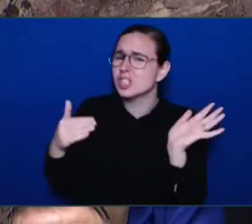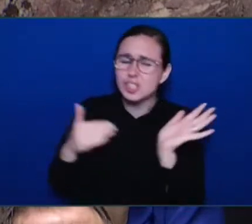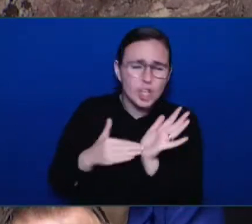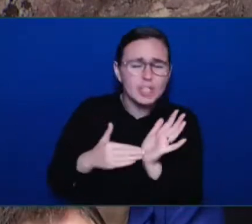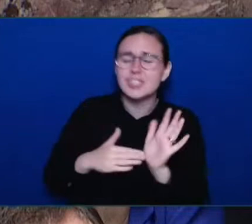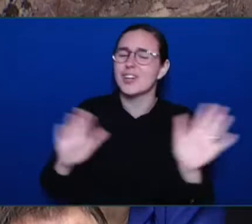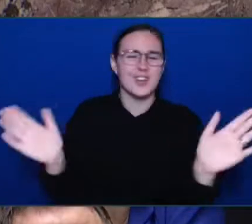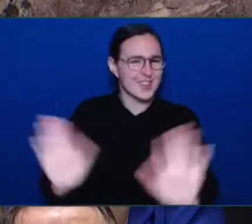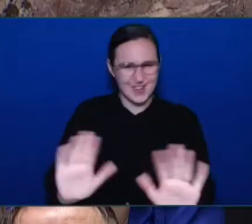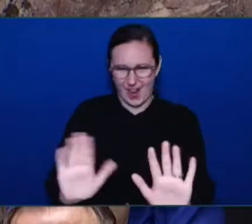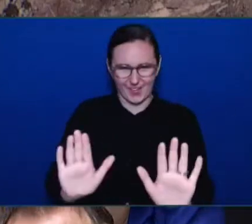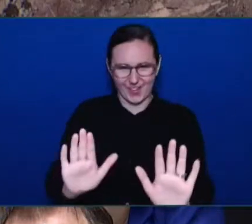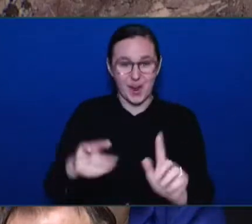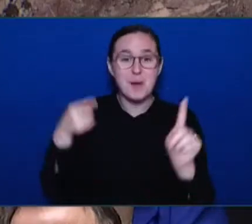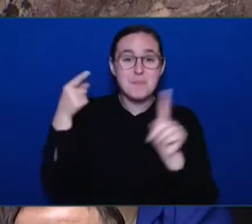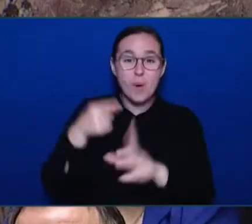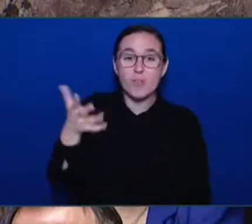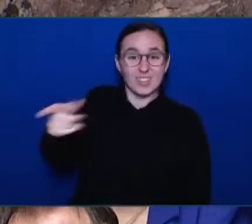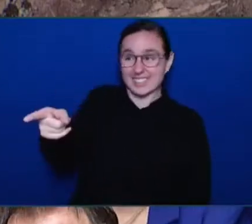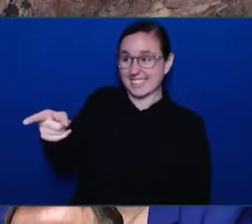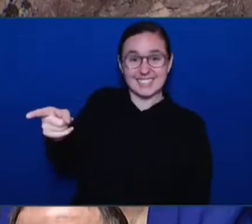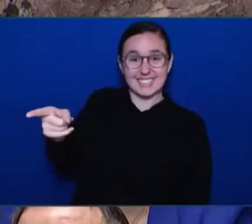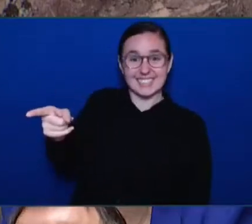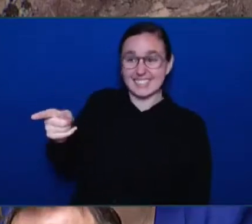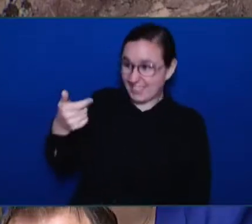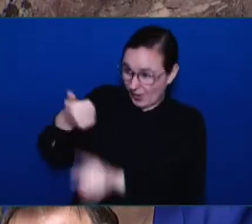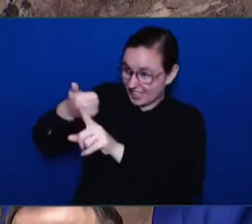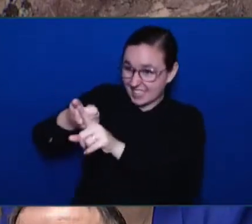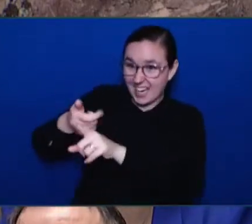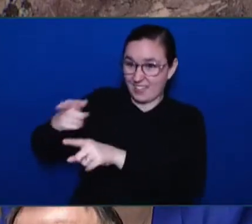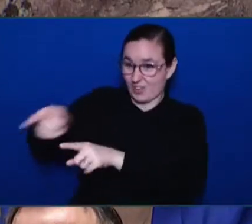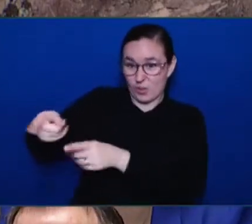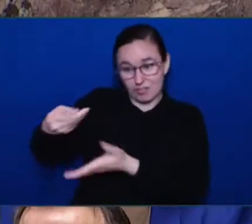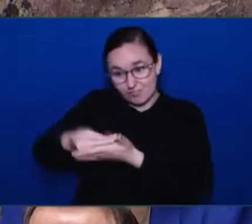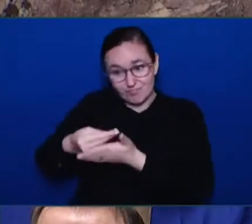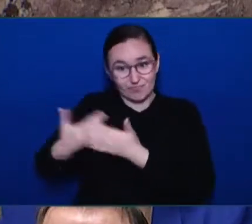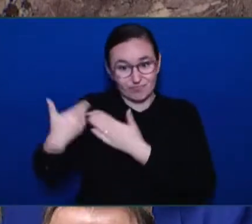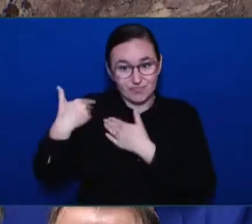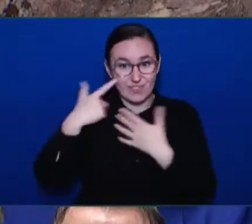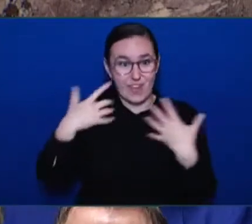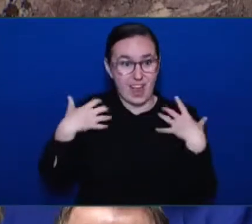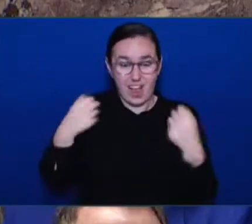created a mess, and it is time for him to accept that and step aside.